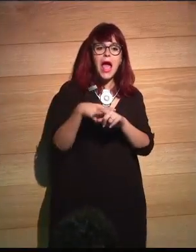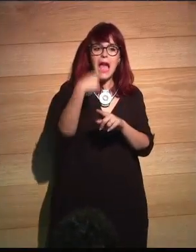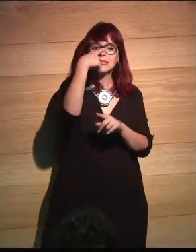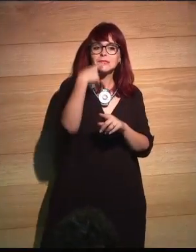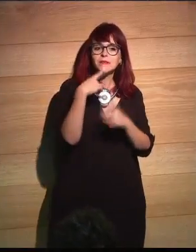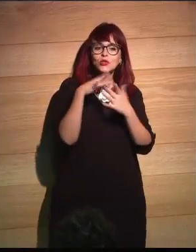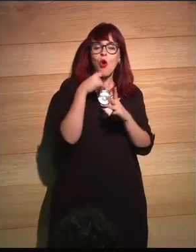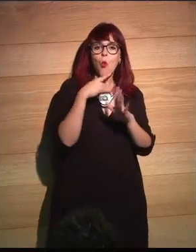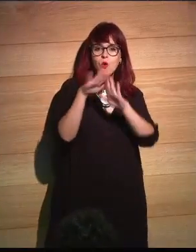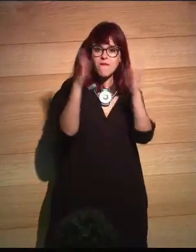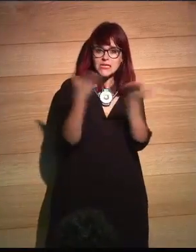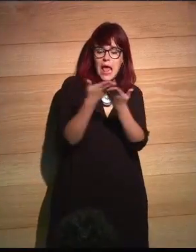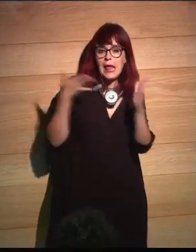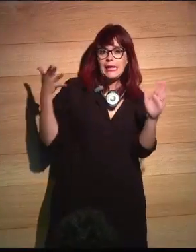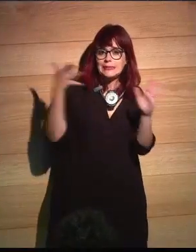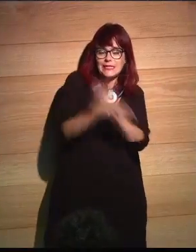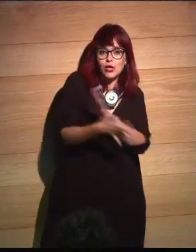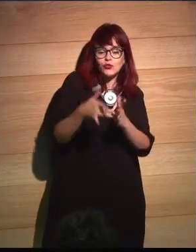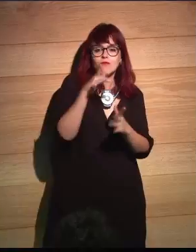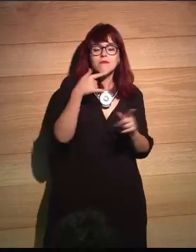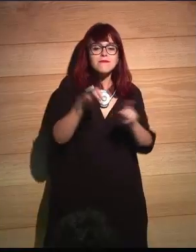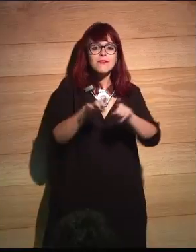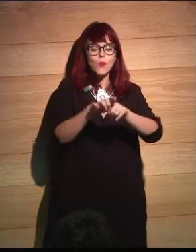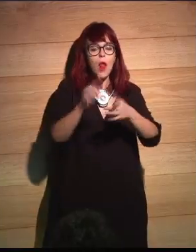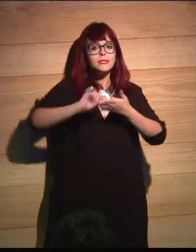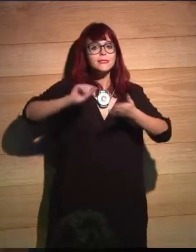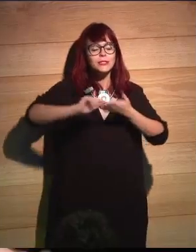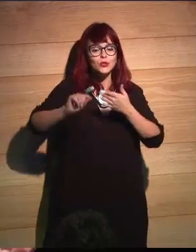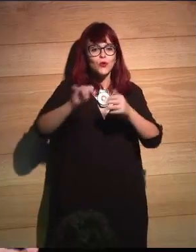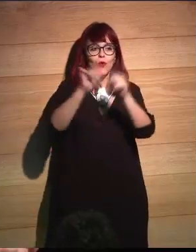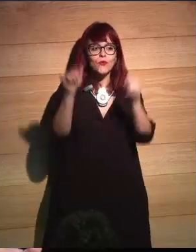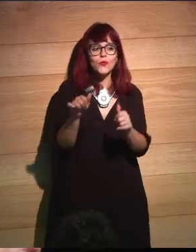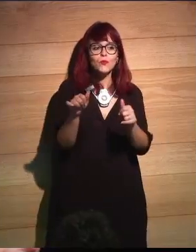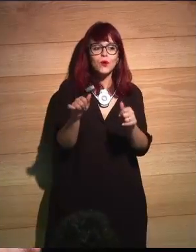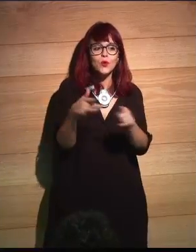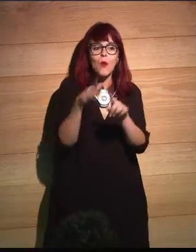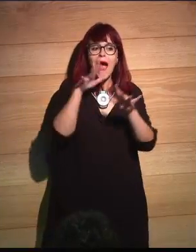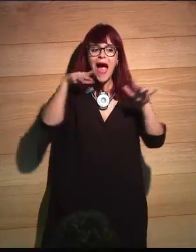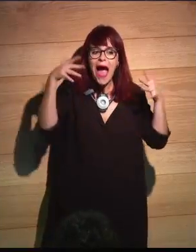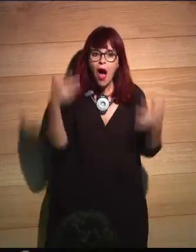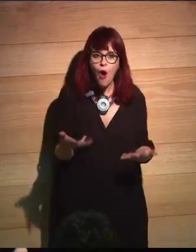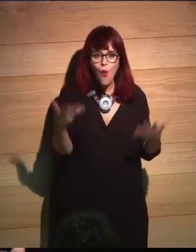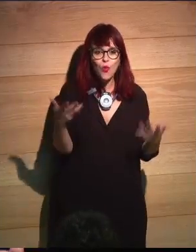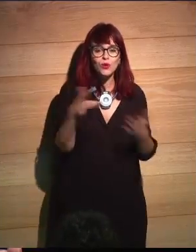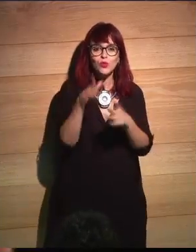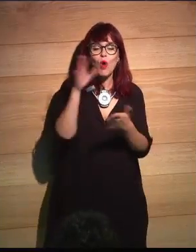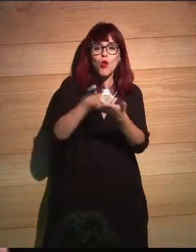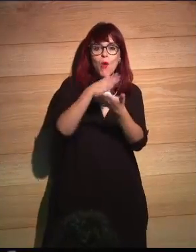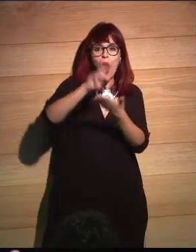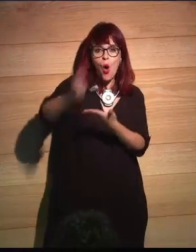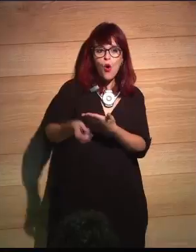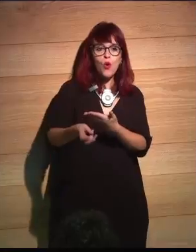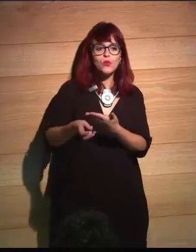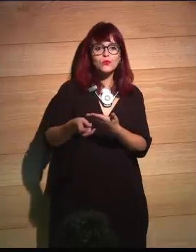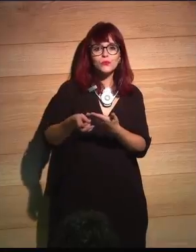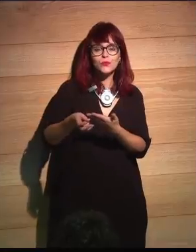they could be written now as well. And there are some novels that feel